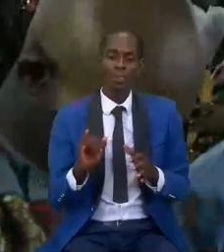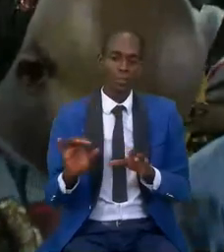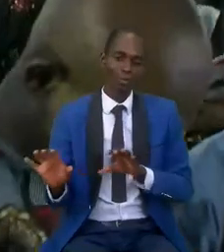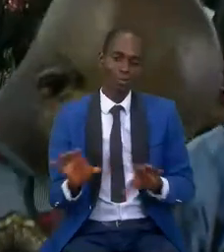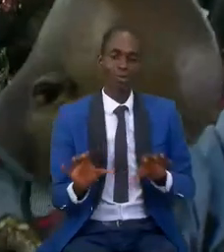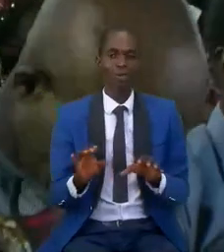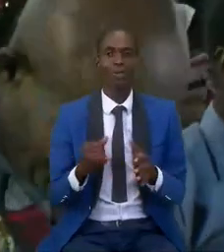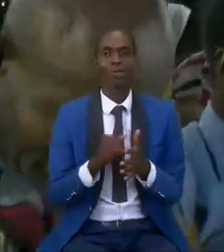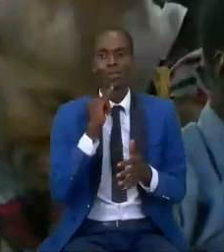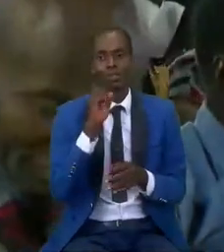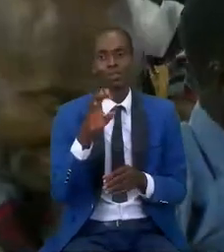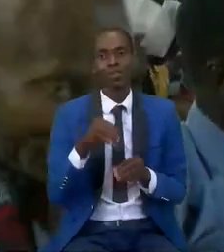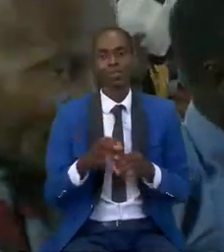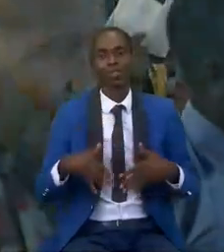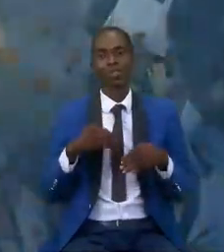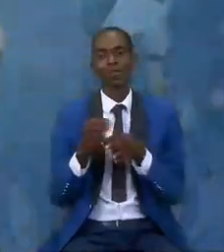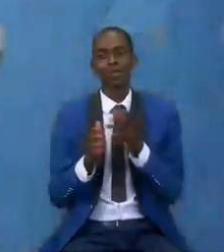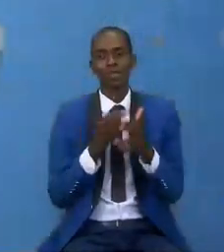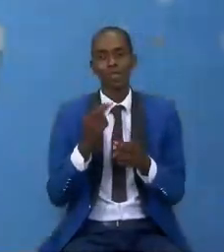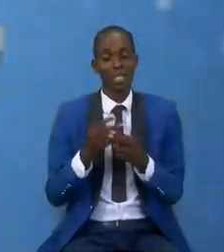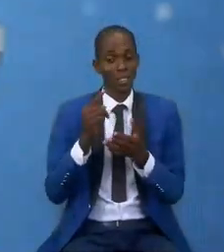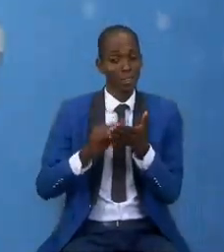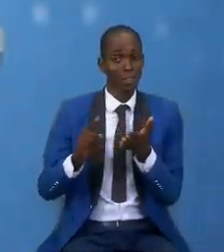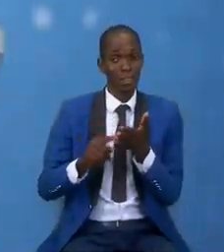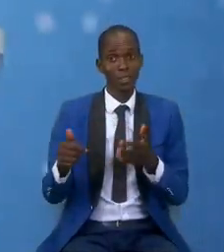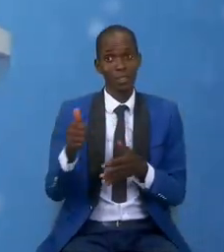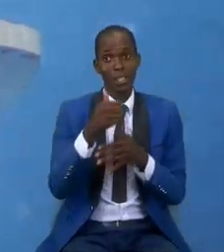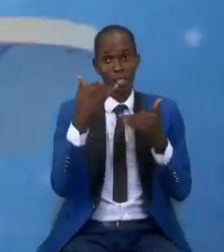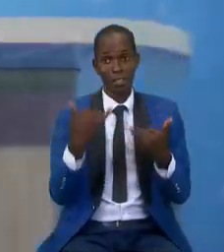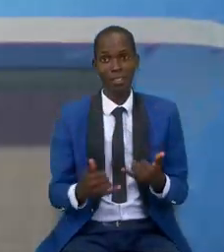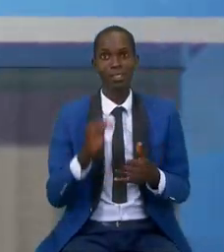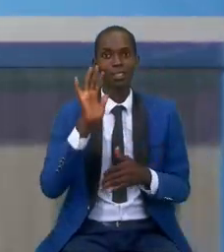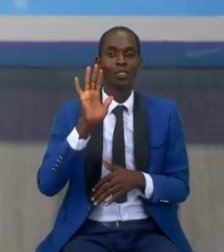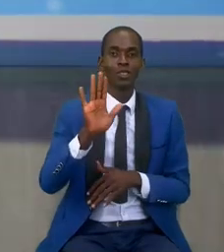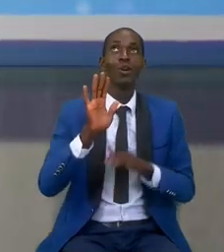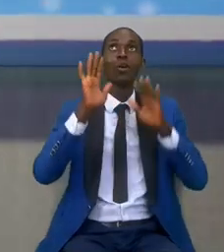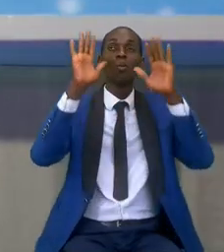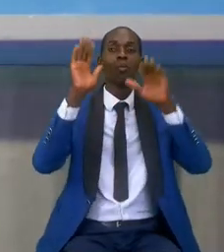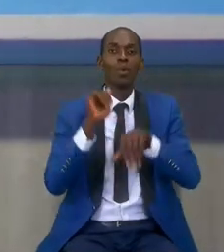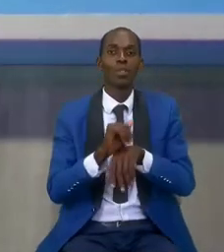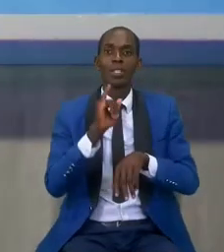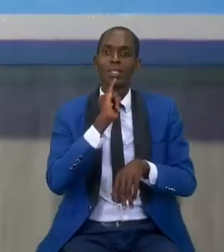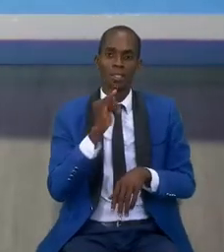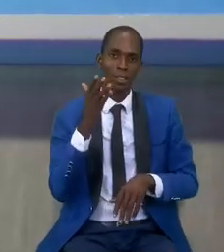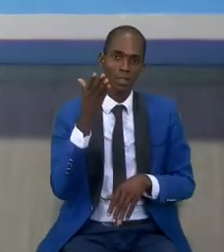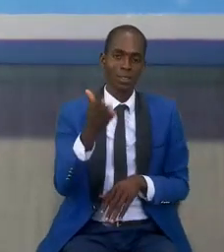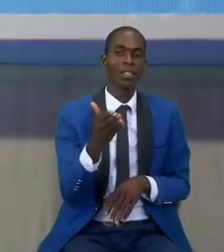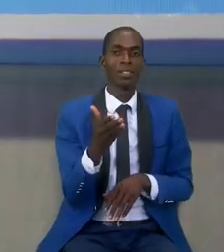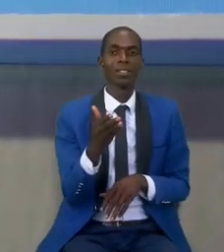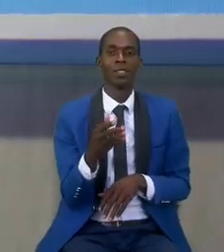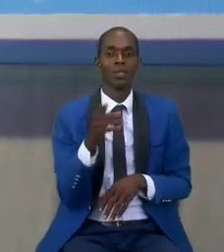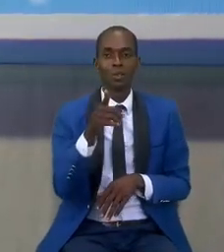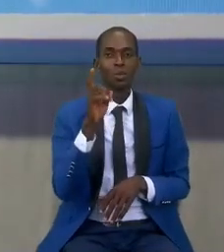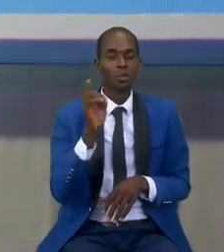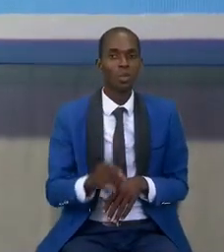your Miracle is there you must not you know run away remember Elijah